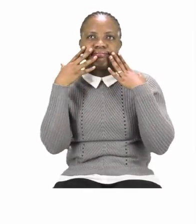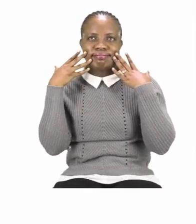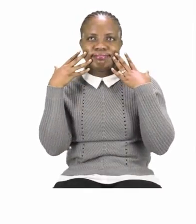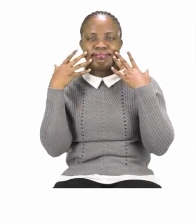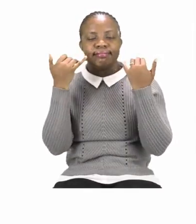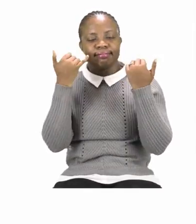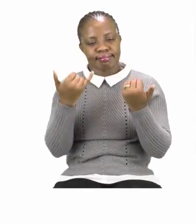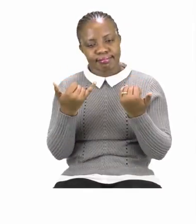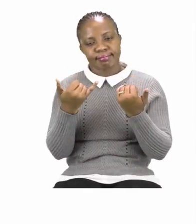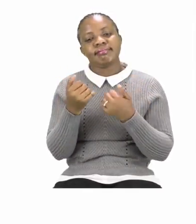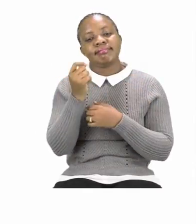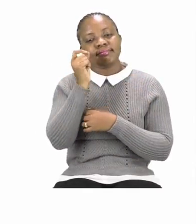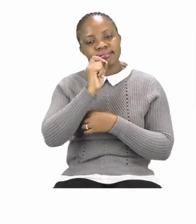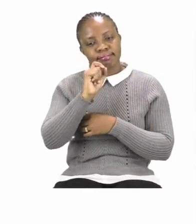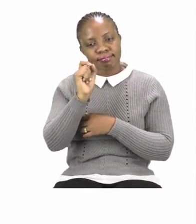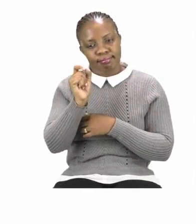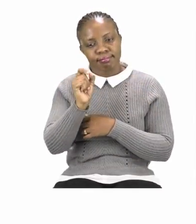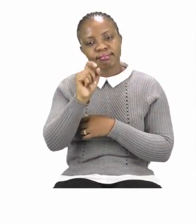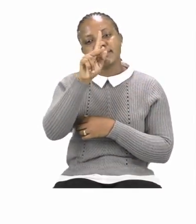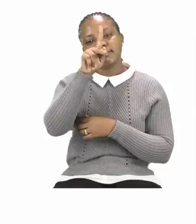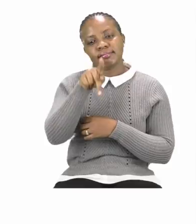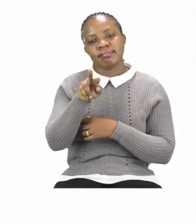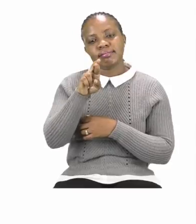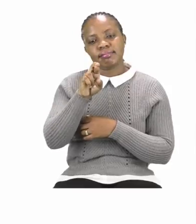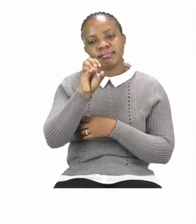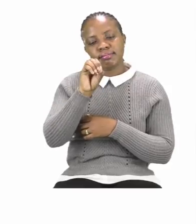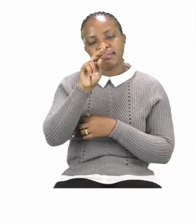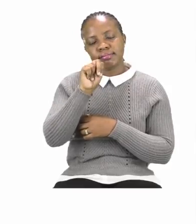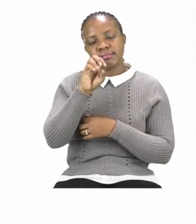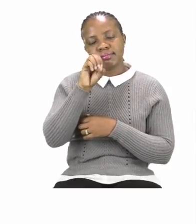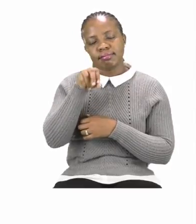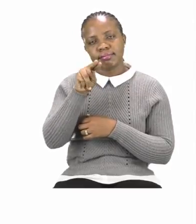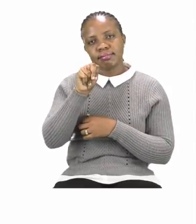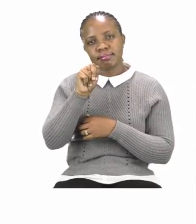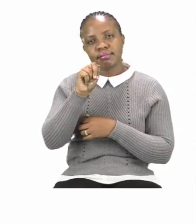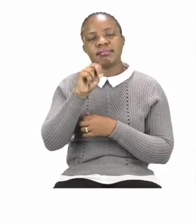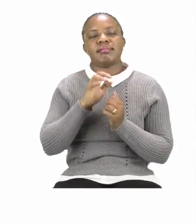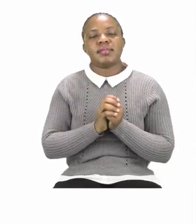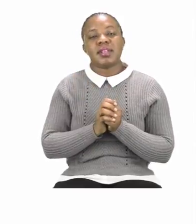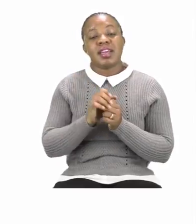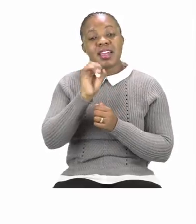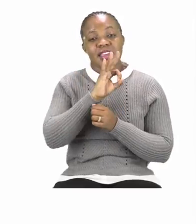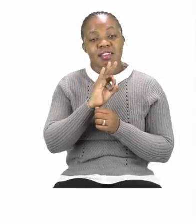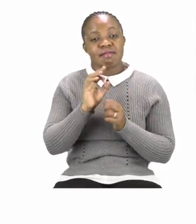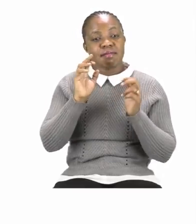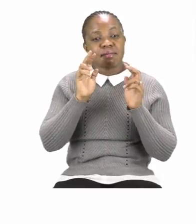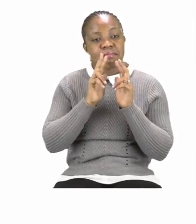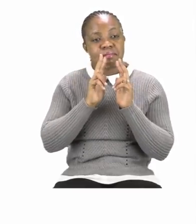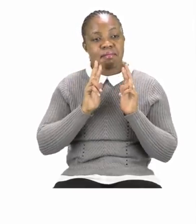said that if it is not human, we need to use the word